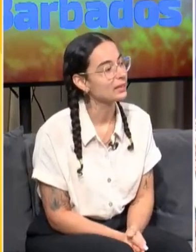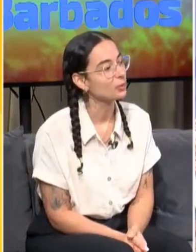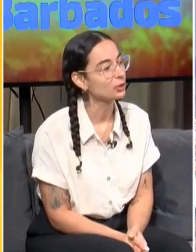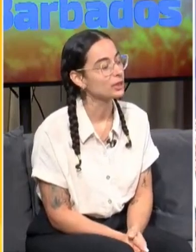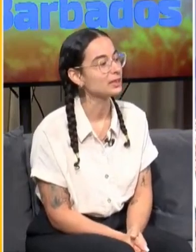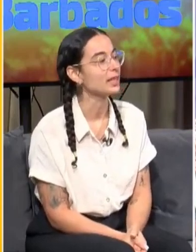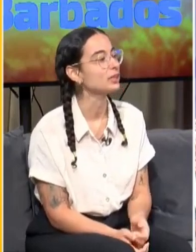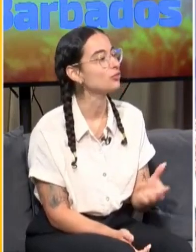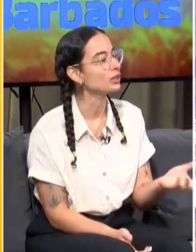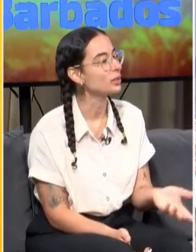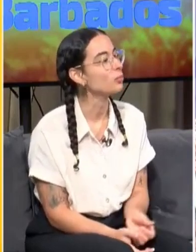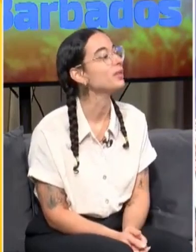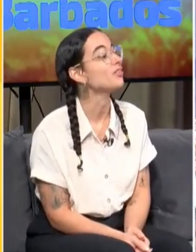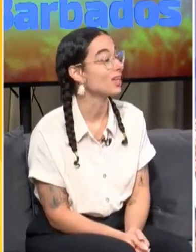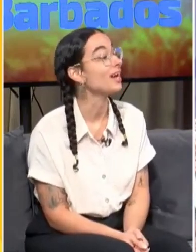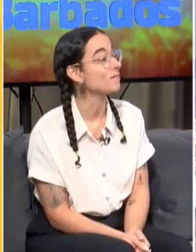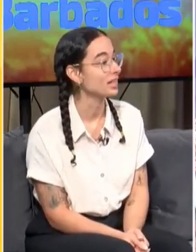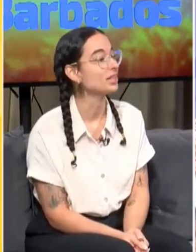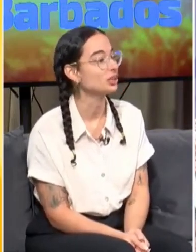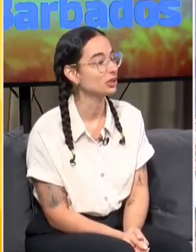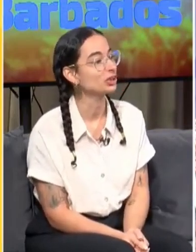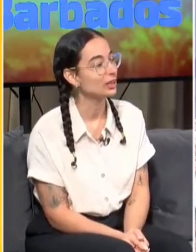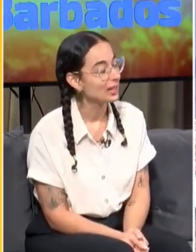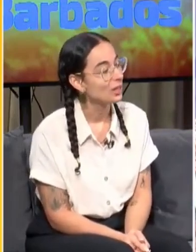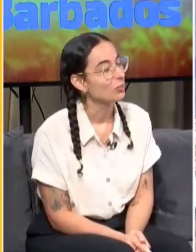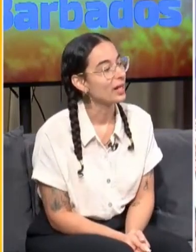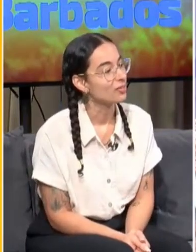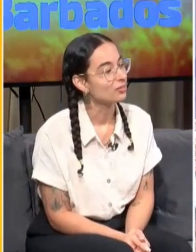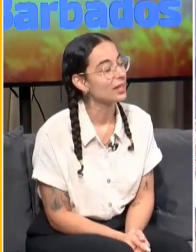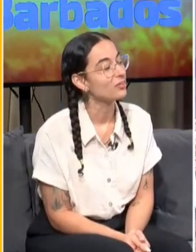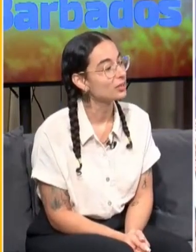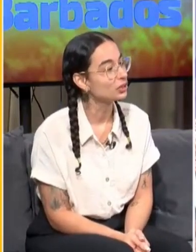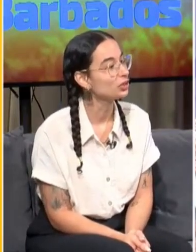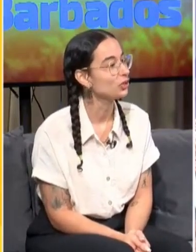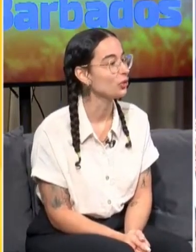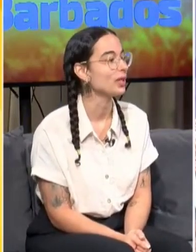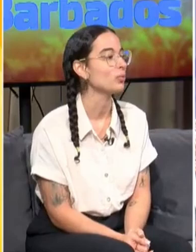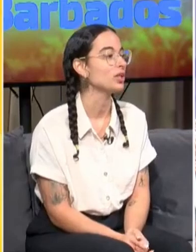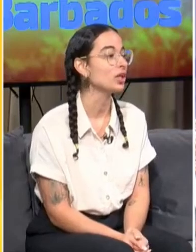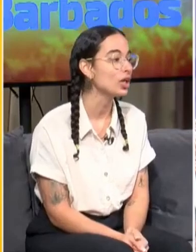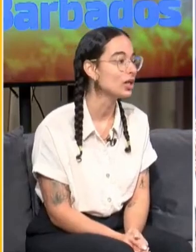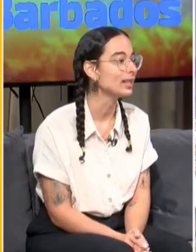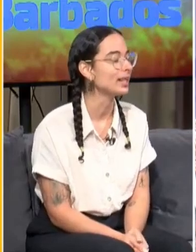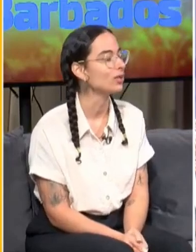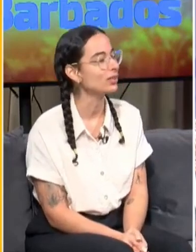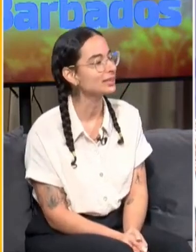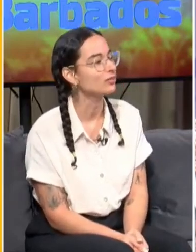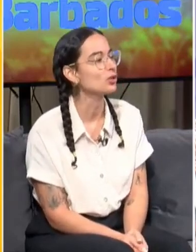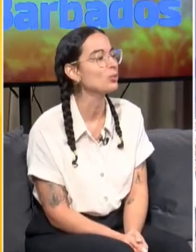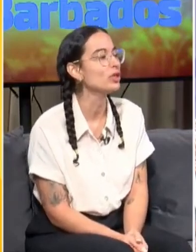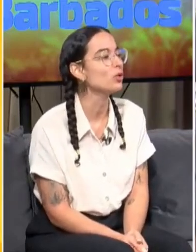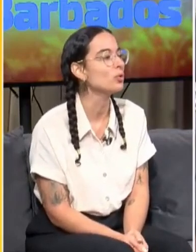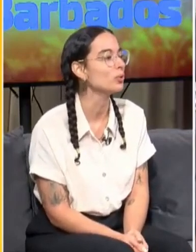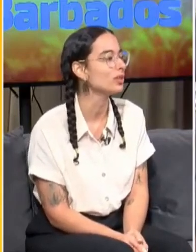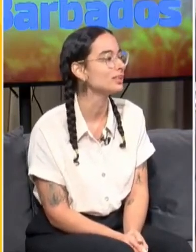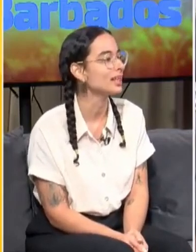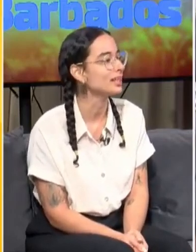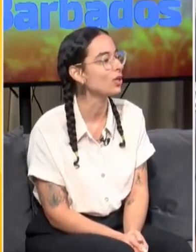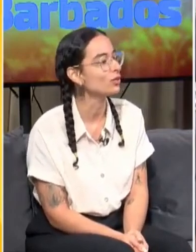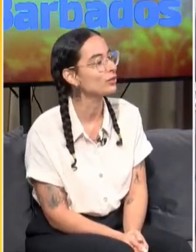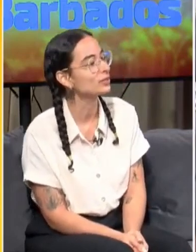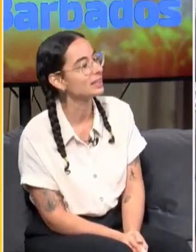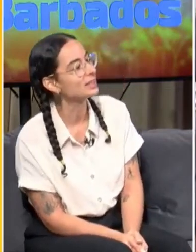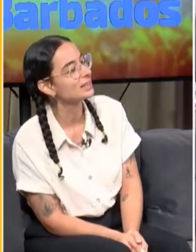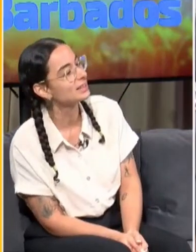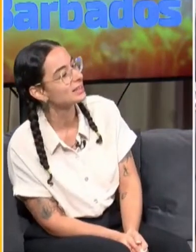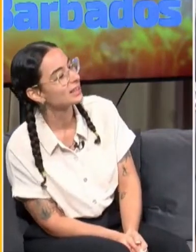sign languages. And so, for example, with like flying fish, we have flying fish, that we cook and all that stuff. So we know when we're signing all